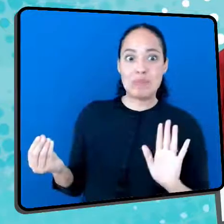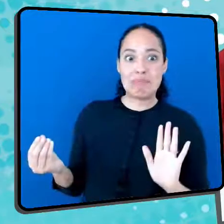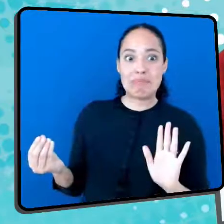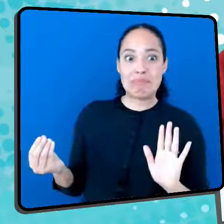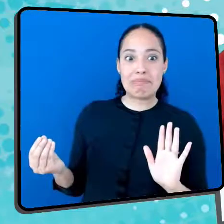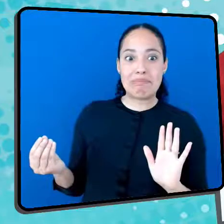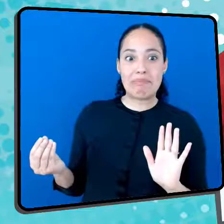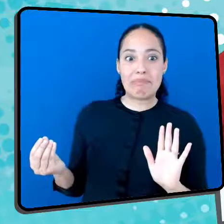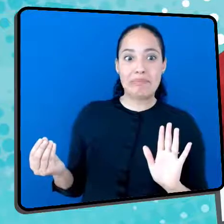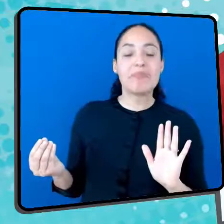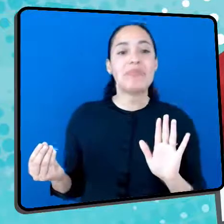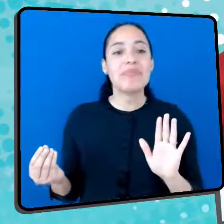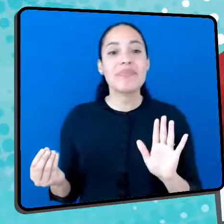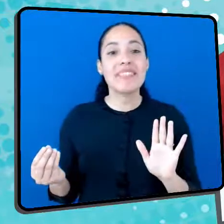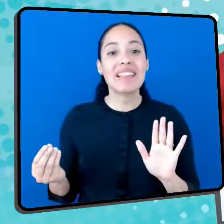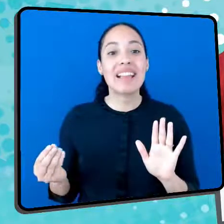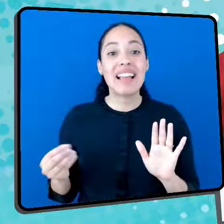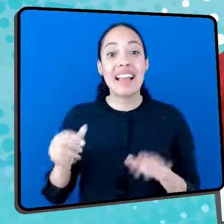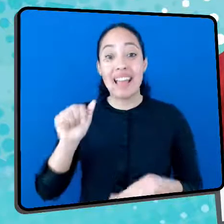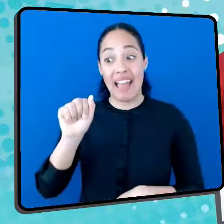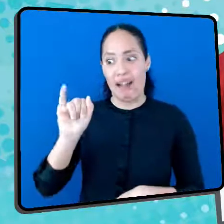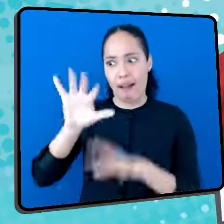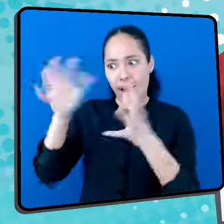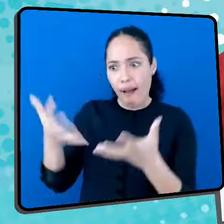last thing you learned in AI?